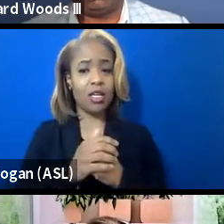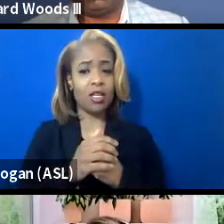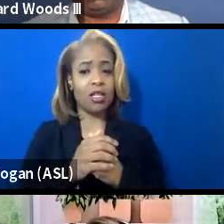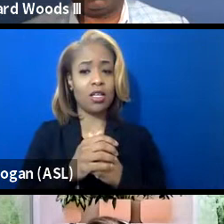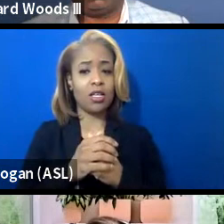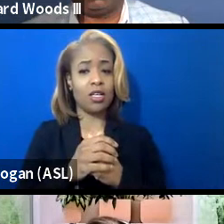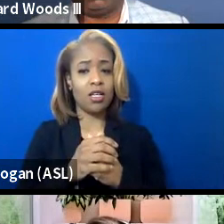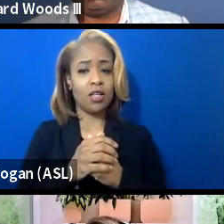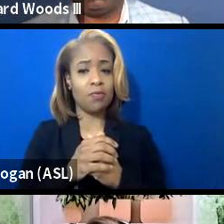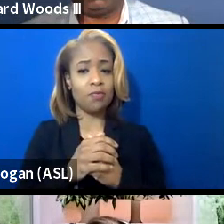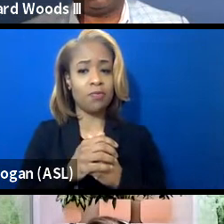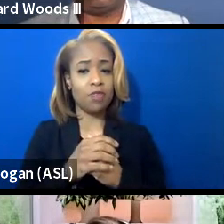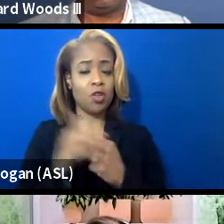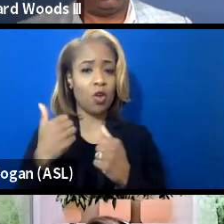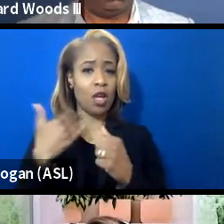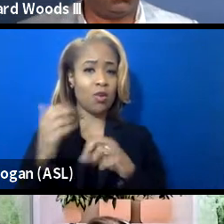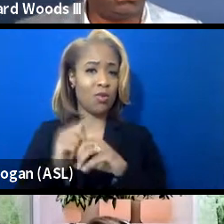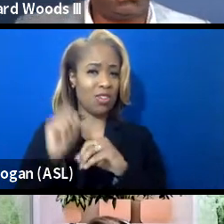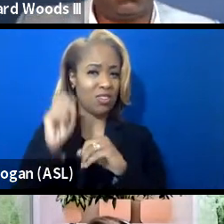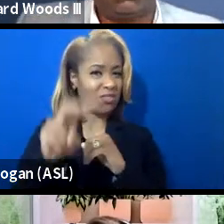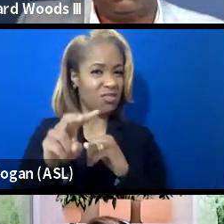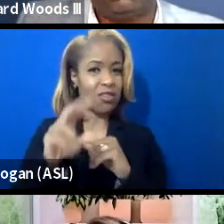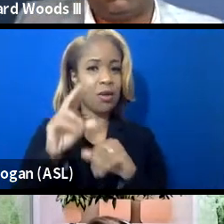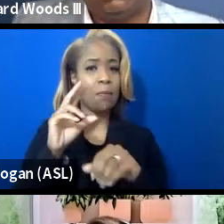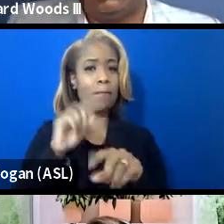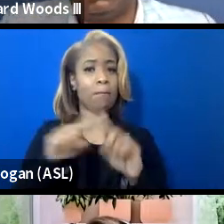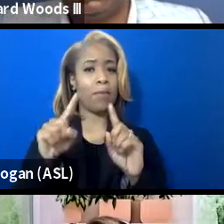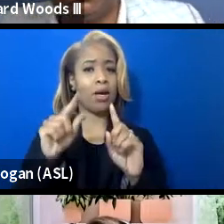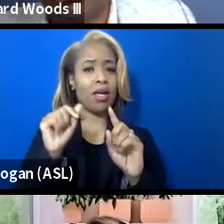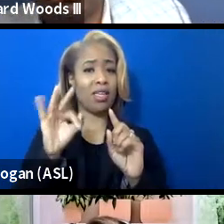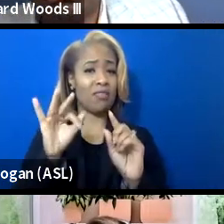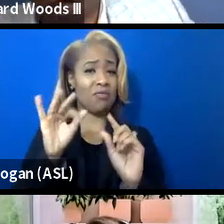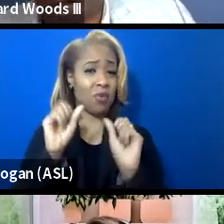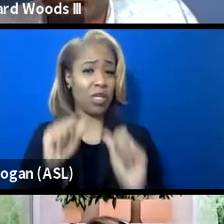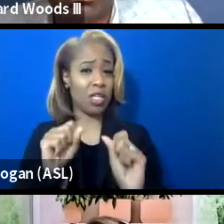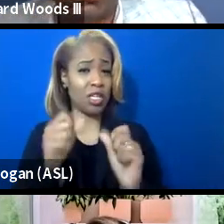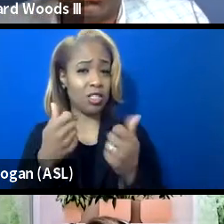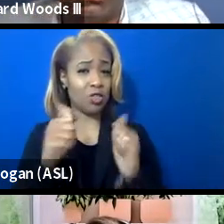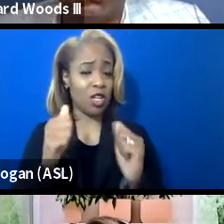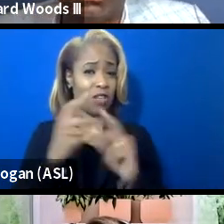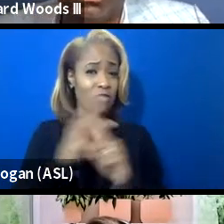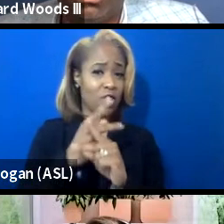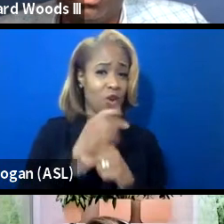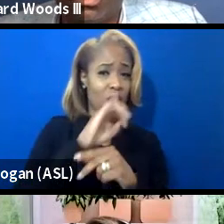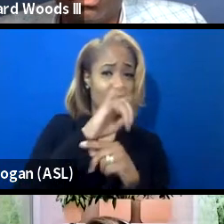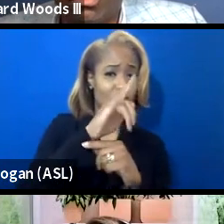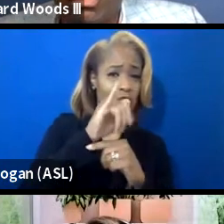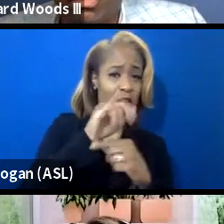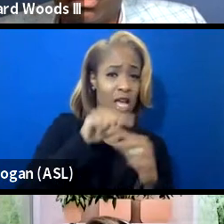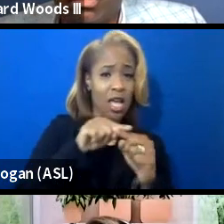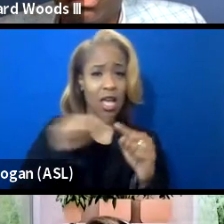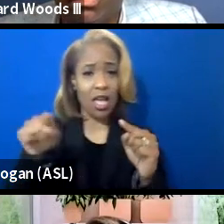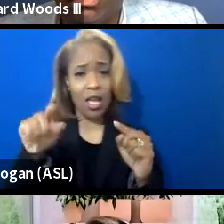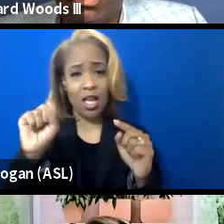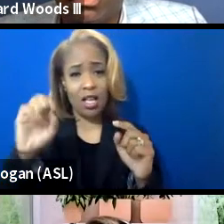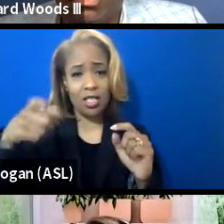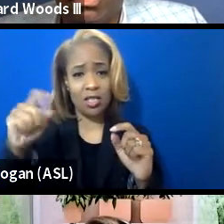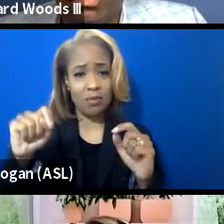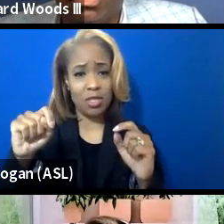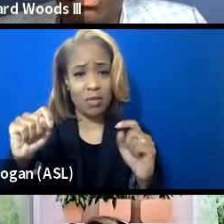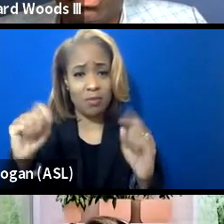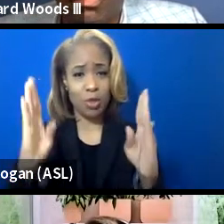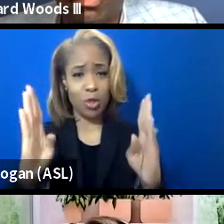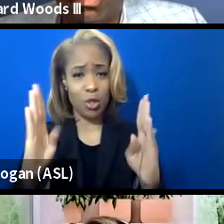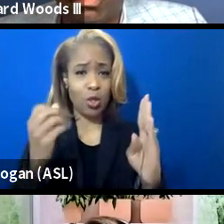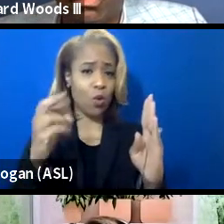far ahead because it may be too hard to predict. But if there's a way to look at that July through September, July through